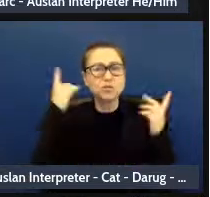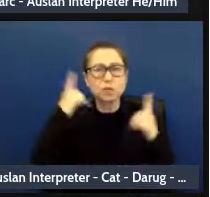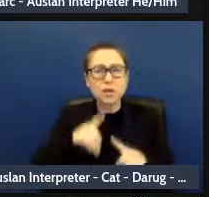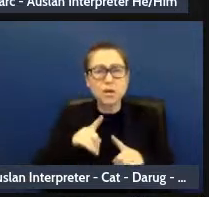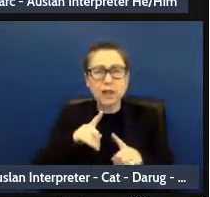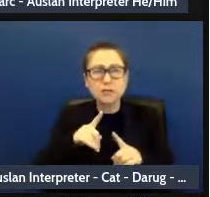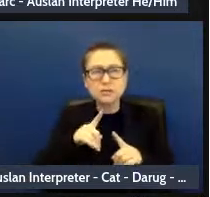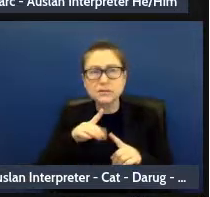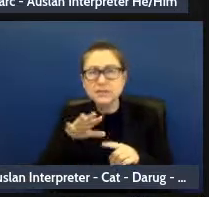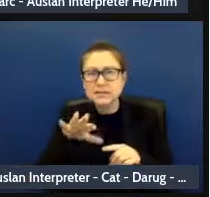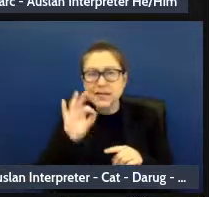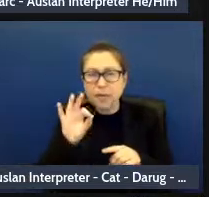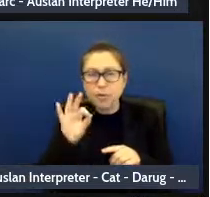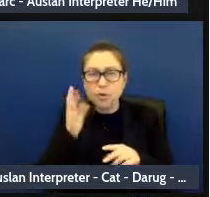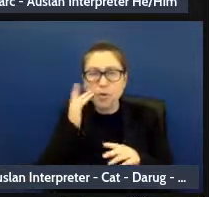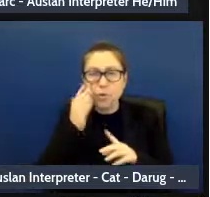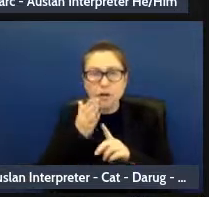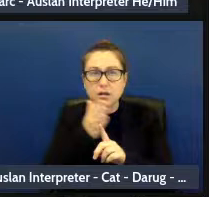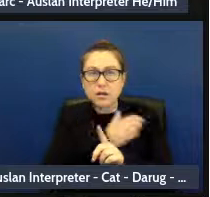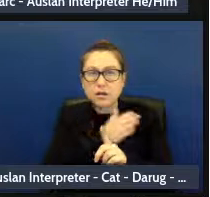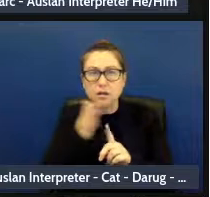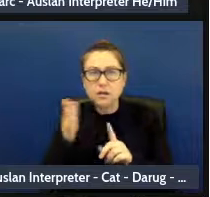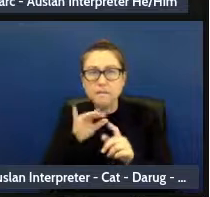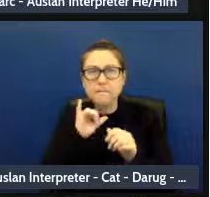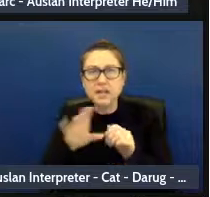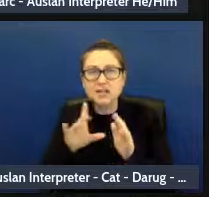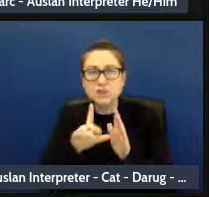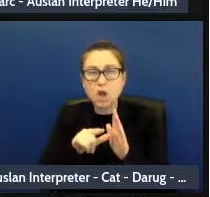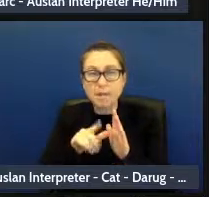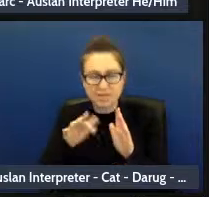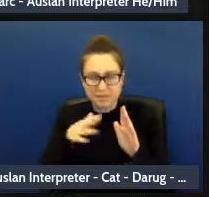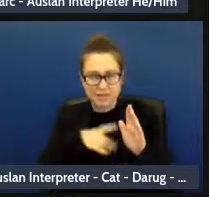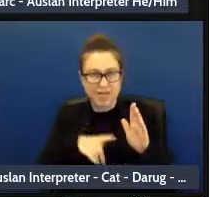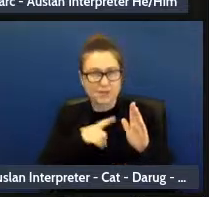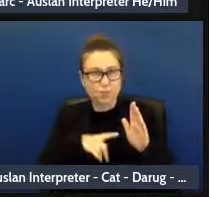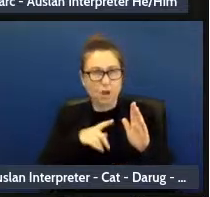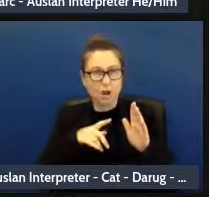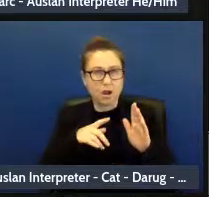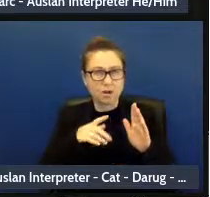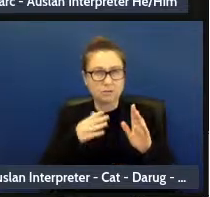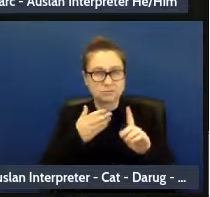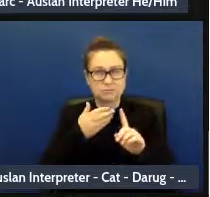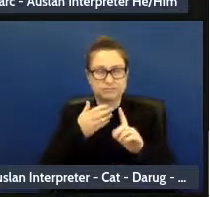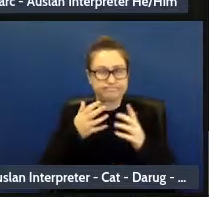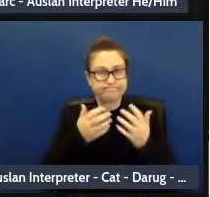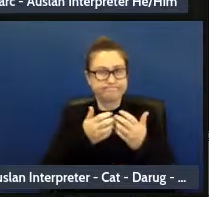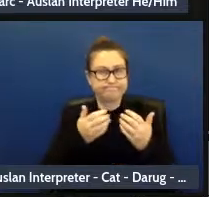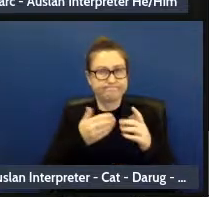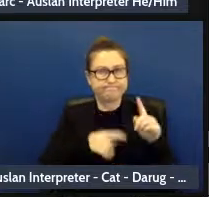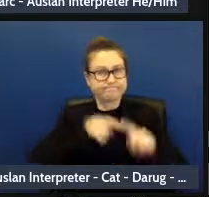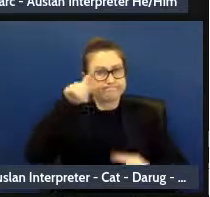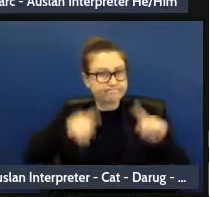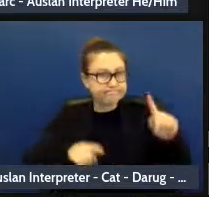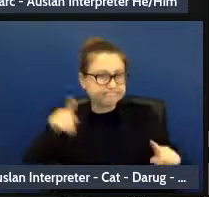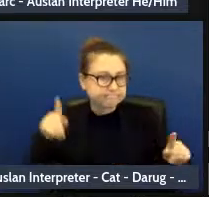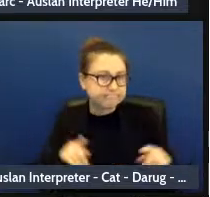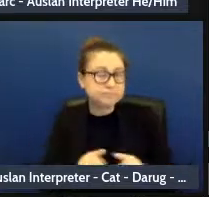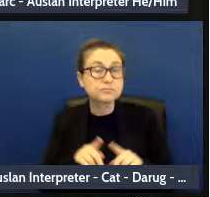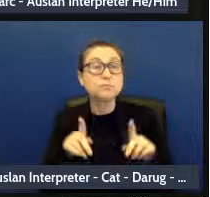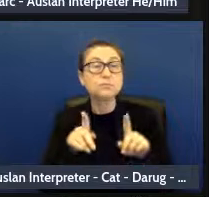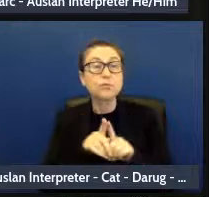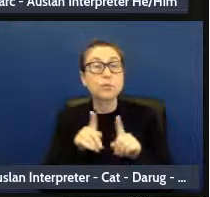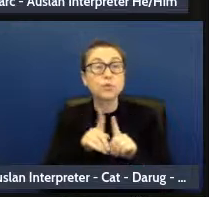as I mentioned, that could have been one of the reasons the samples were sort of divided. And we also need to collect samples from people